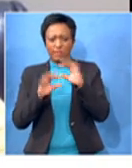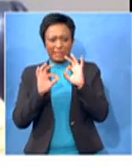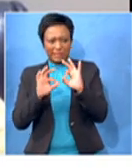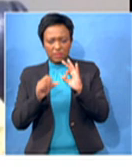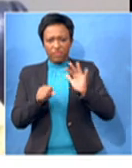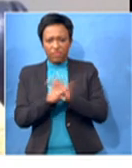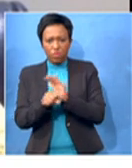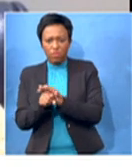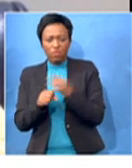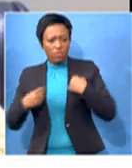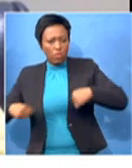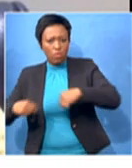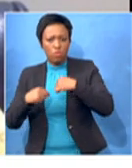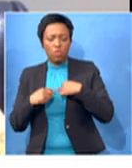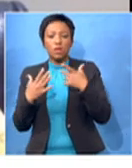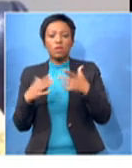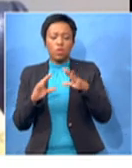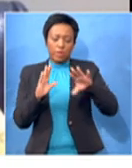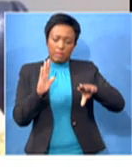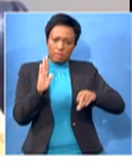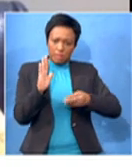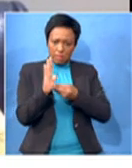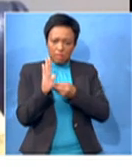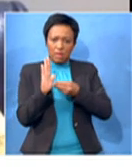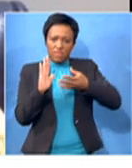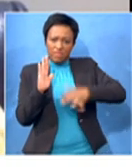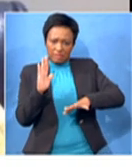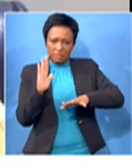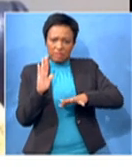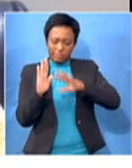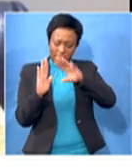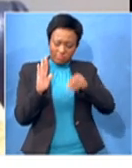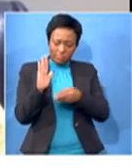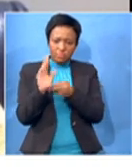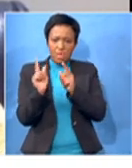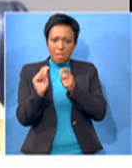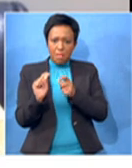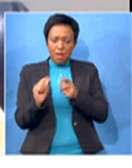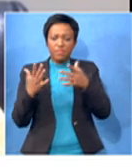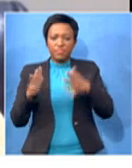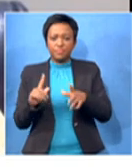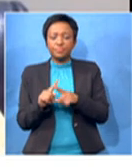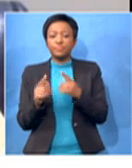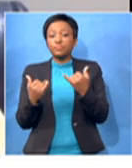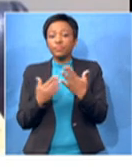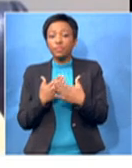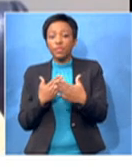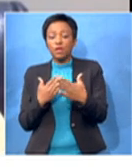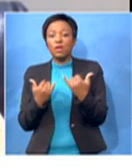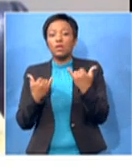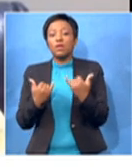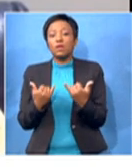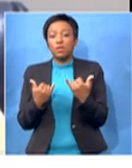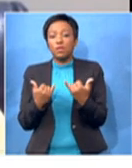all of us. Now we have added and given. We trust and hope that there is going to be a